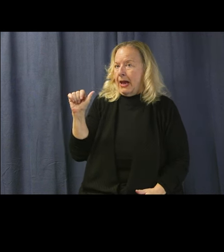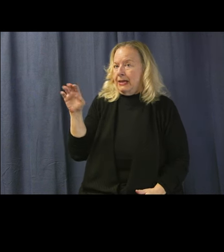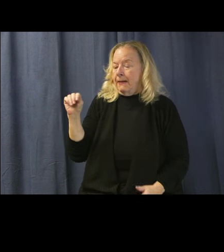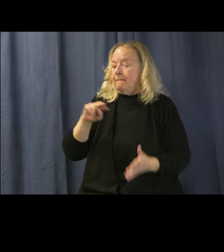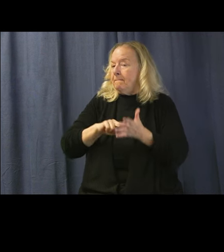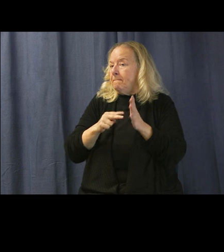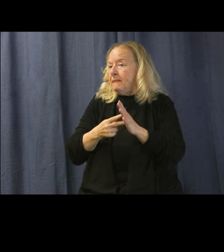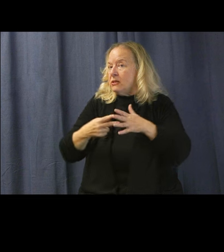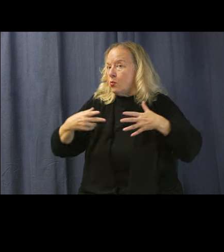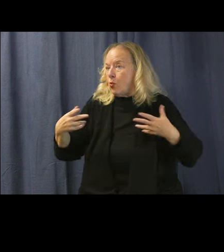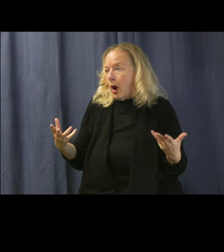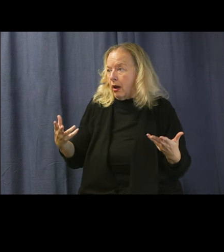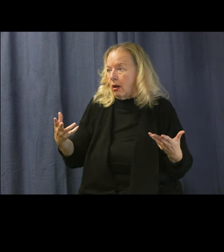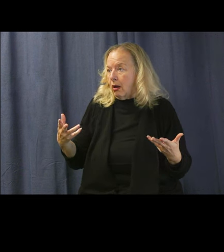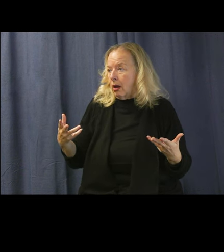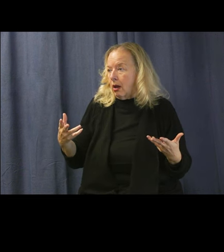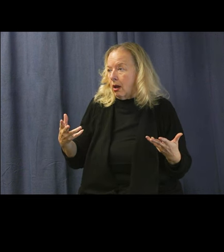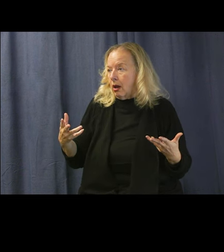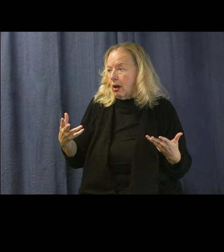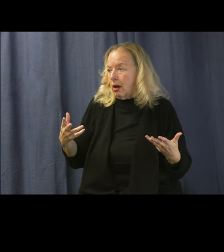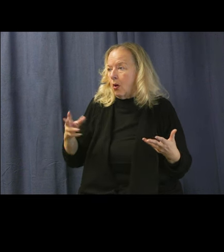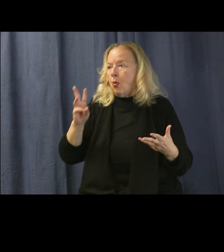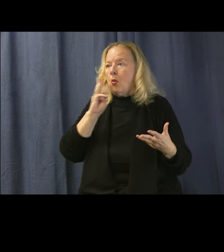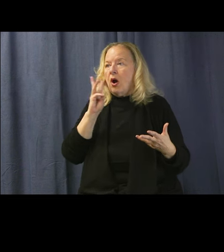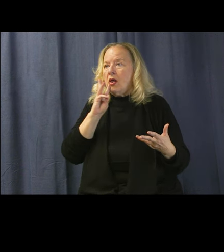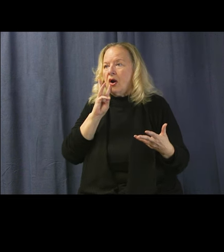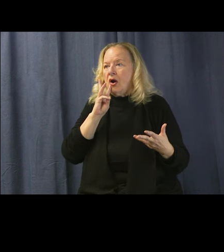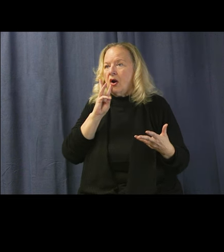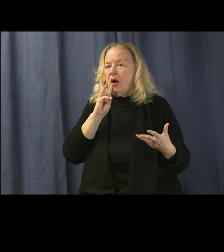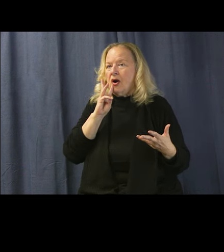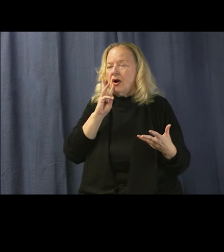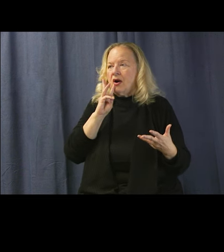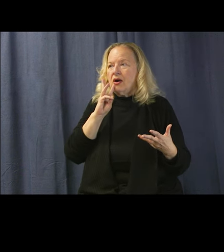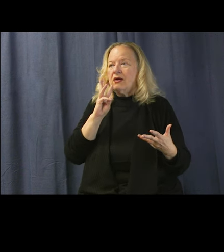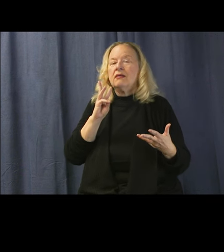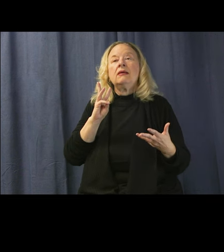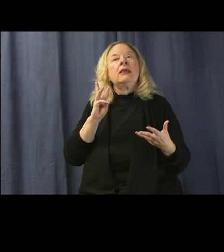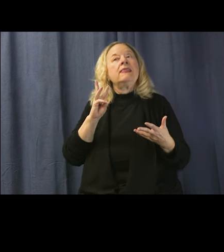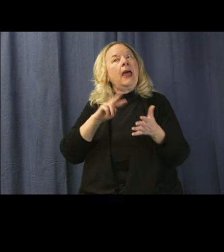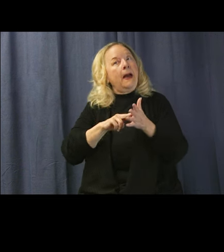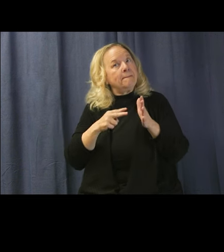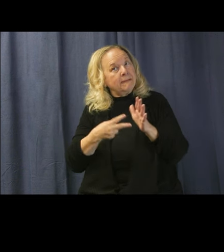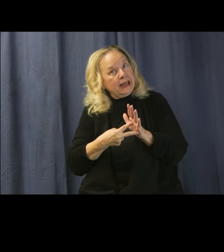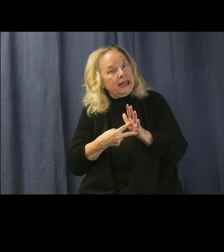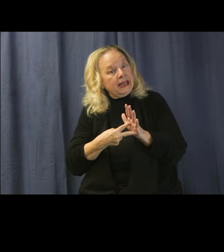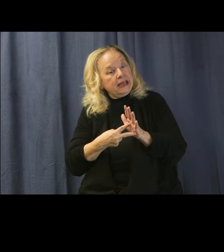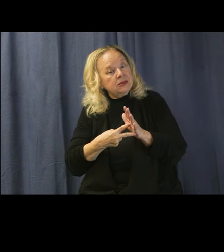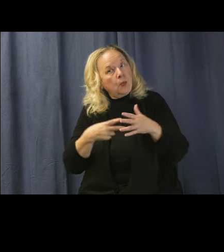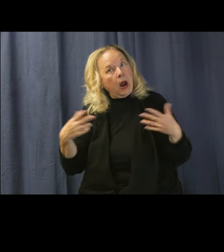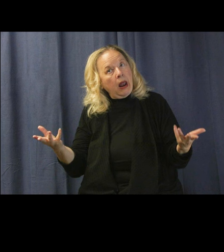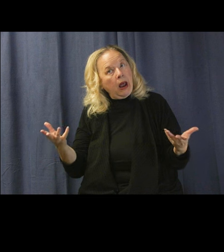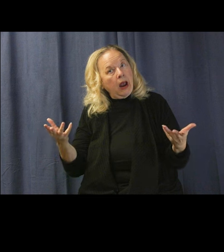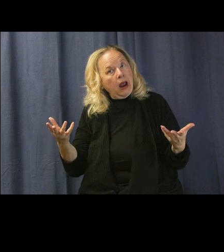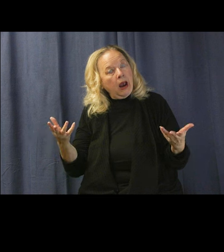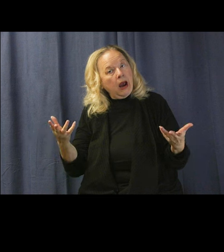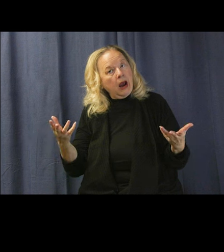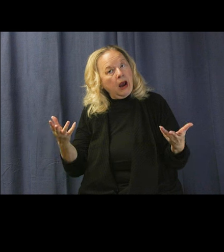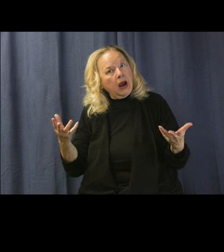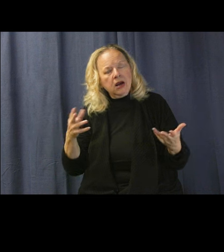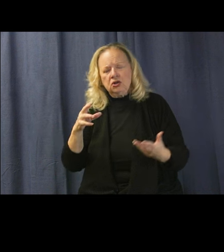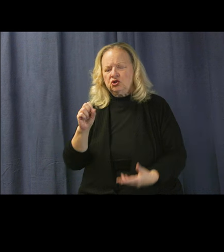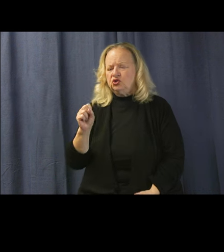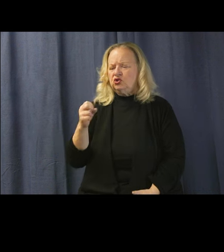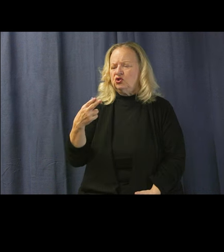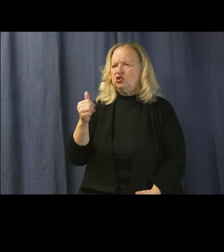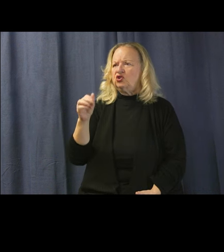mean? It means water. So that means, guess what? Sham, who knows